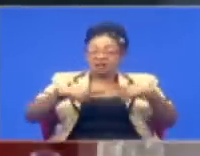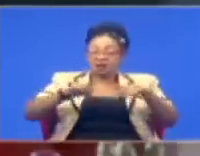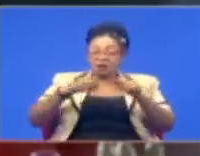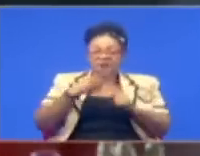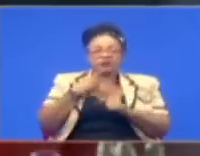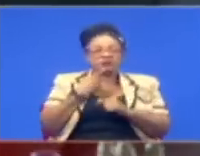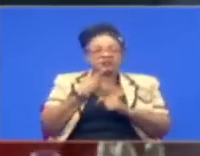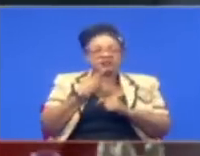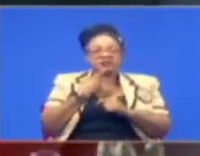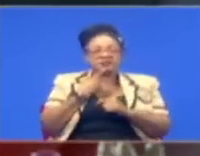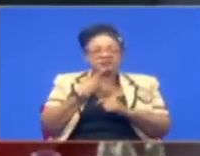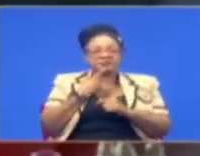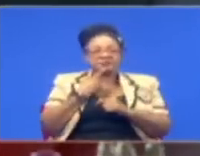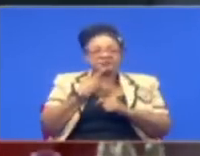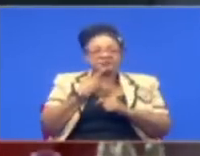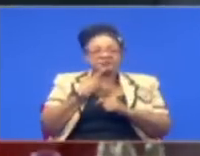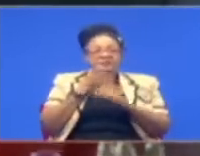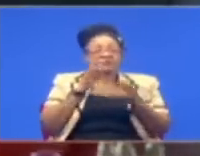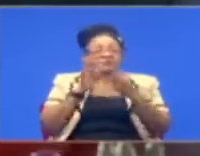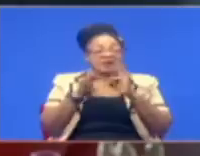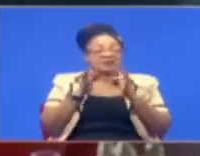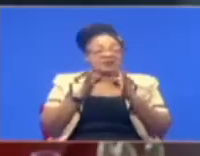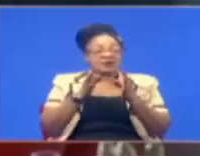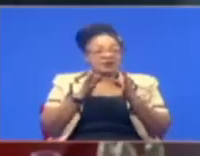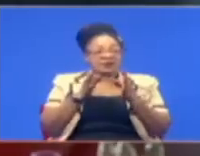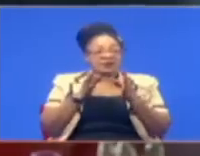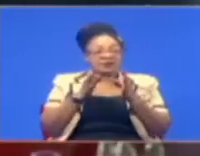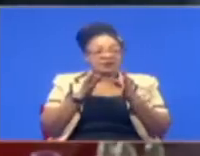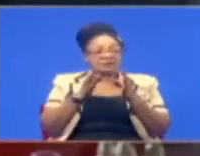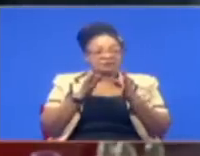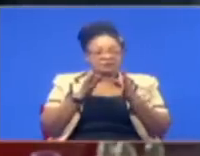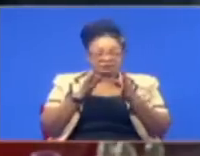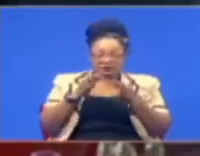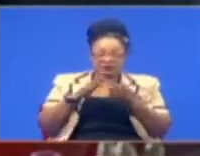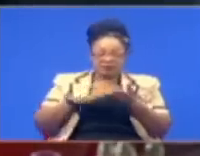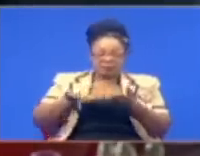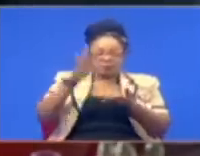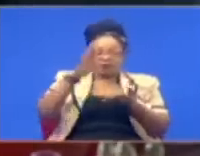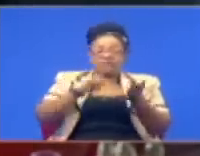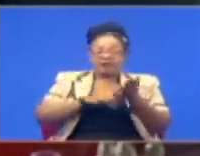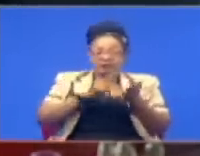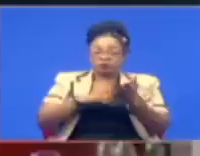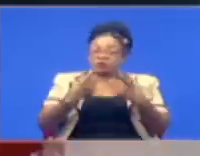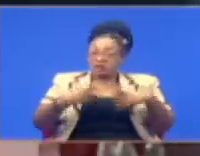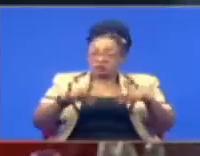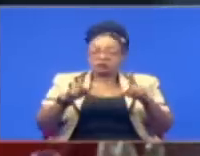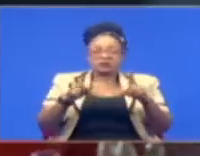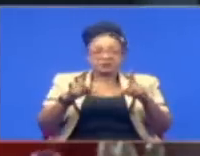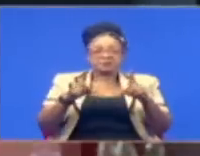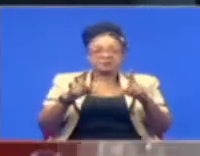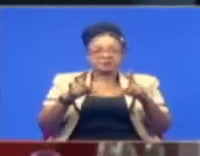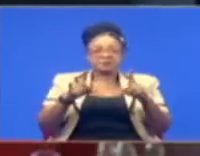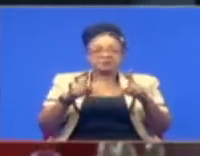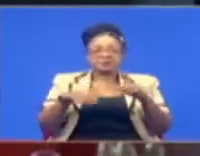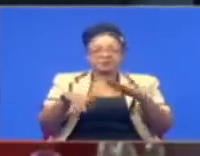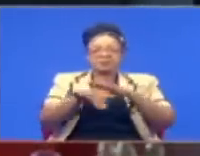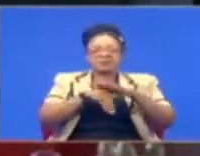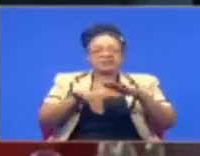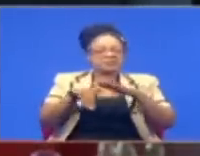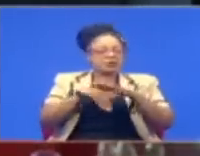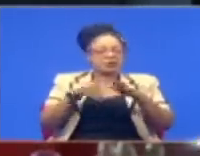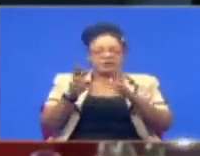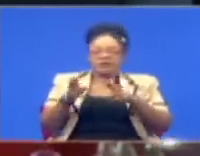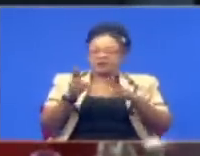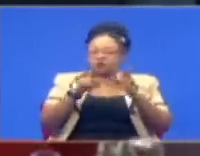lord. If a petition, if further affidavit was allowed, principles of natural